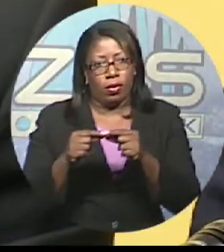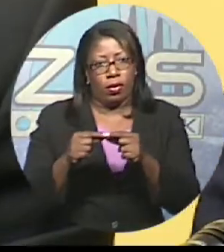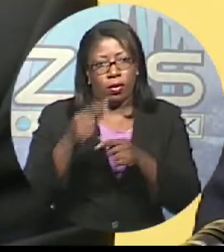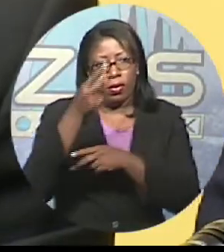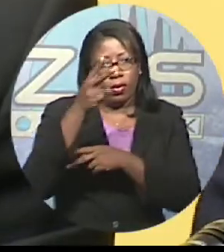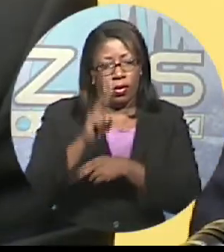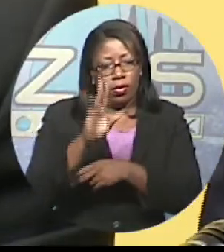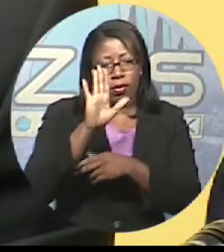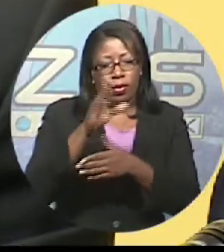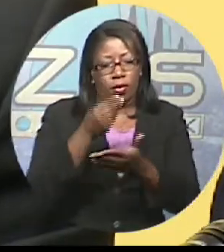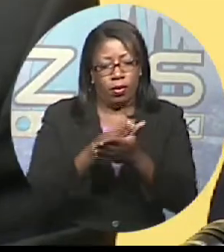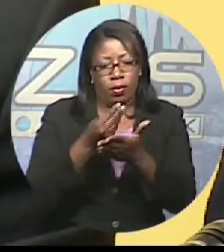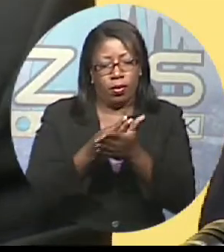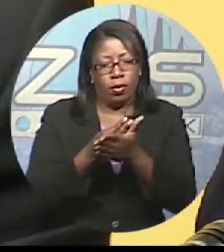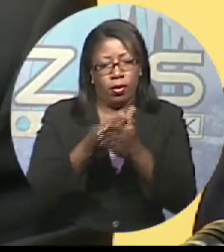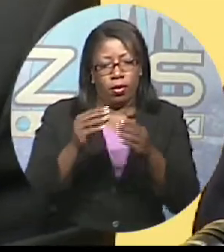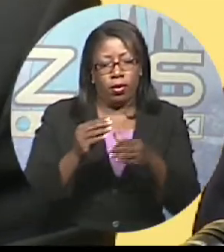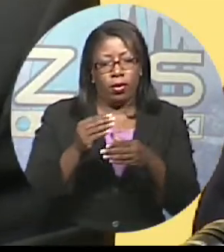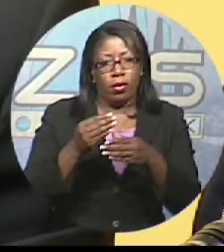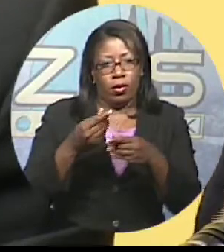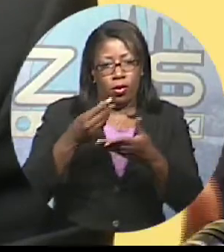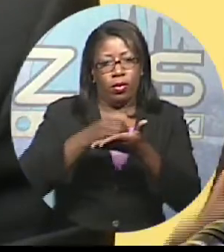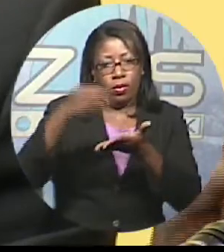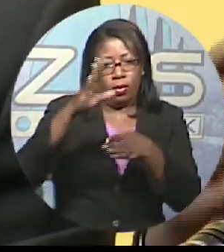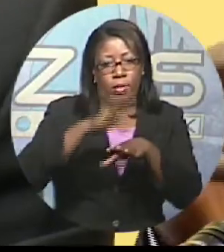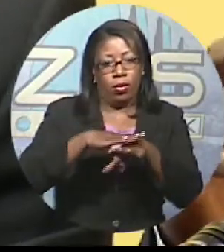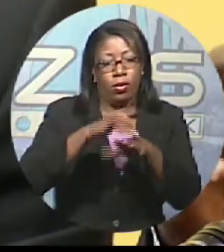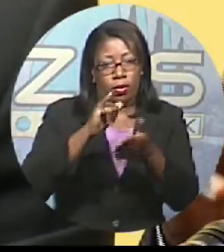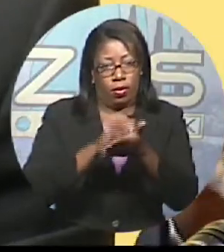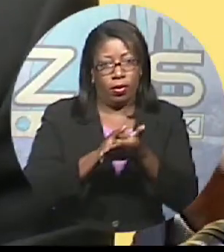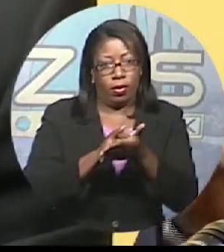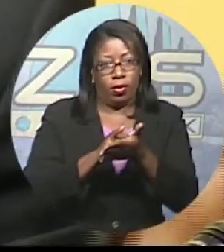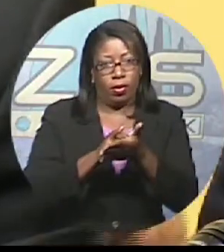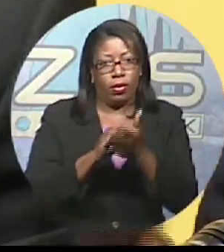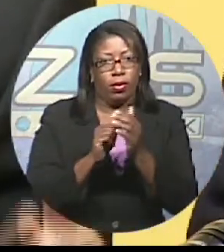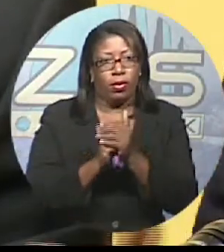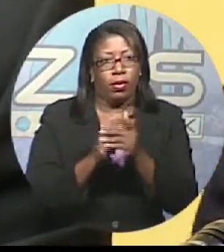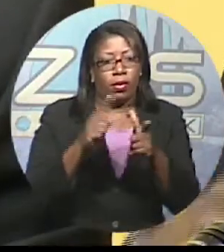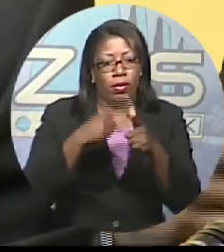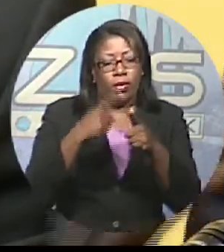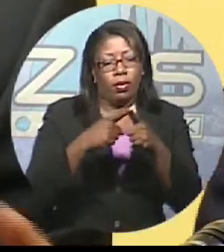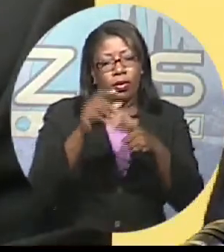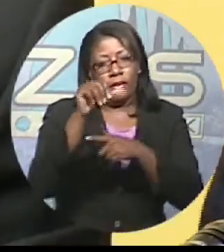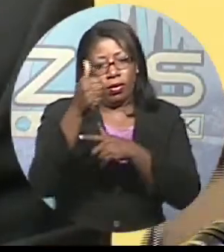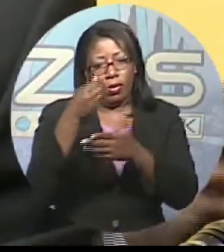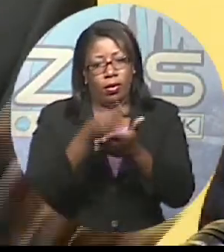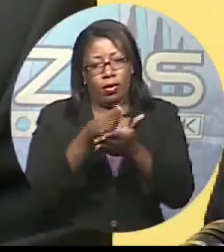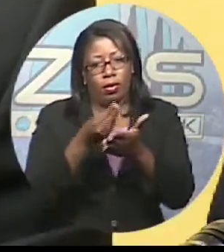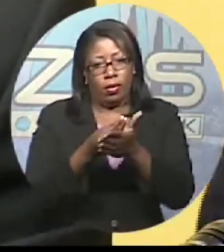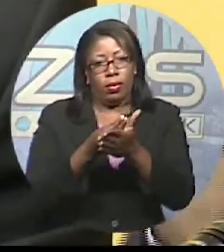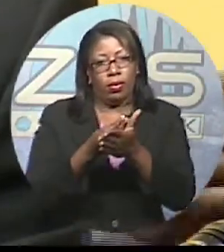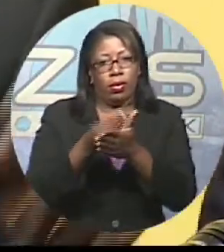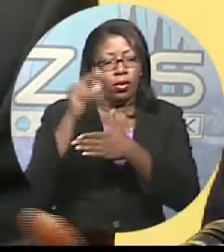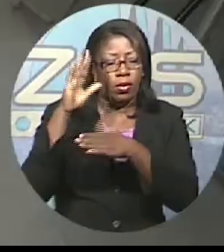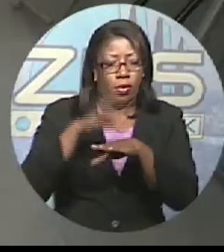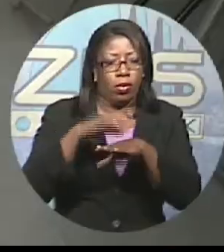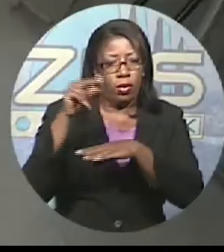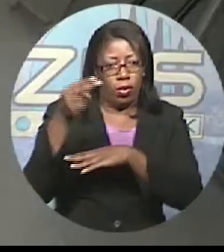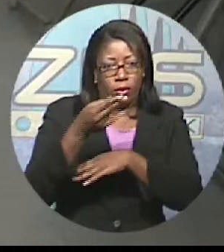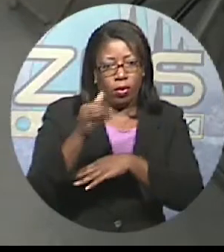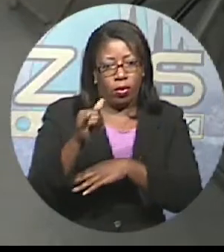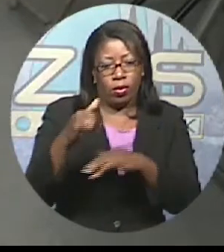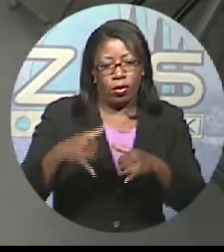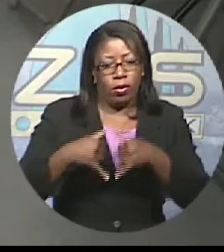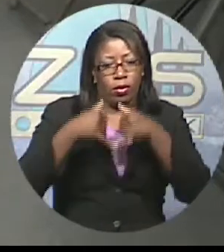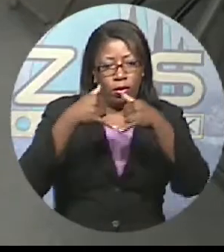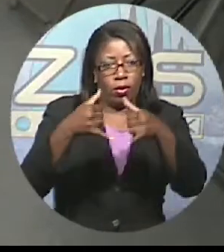your budget goes to that, and the other half seems to go to the actual operations, all the logistics, all the hosting, prize money. Minister